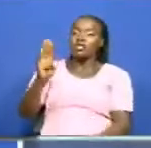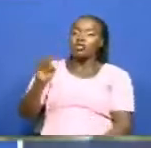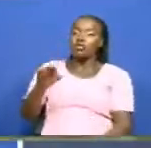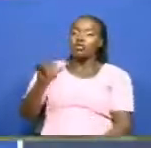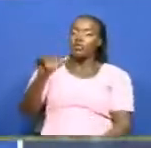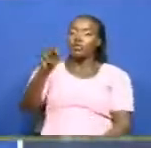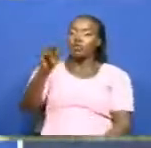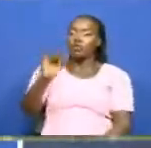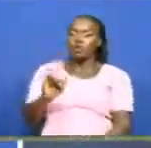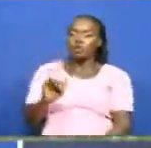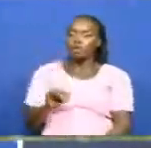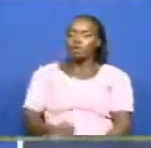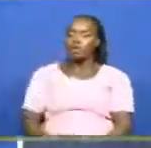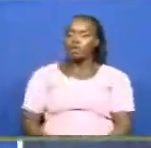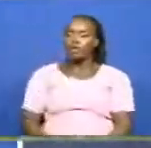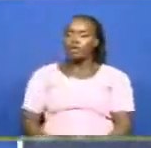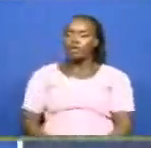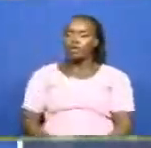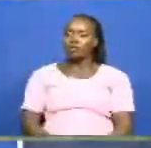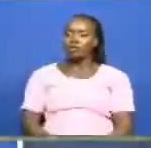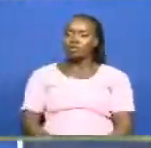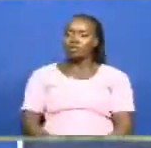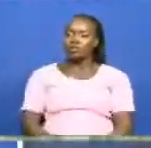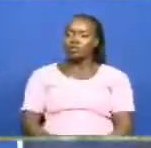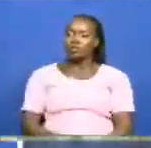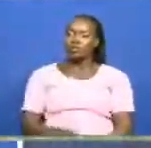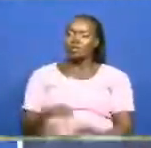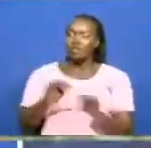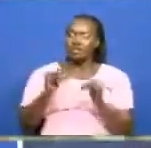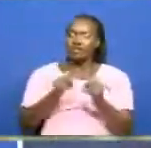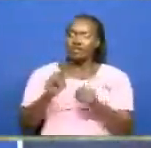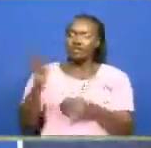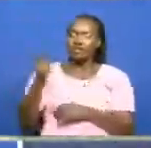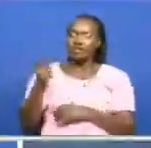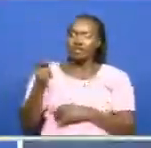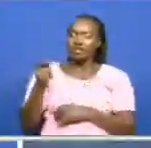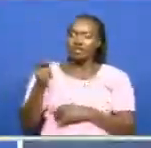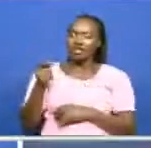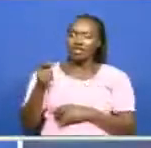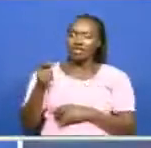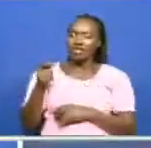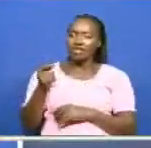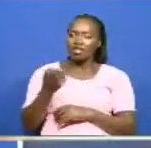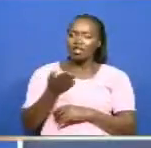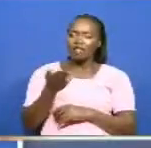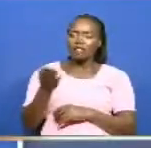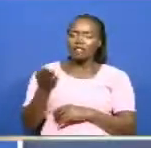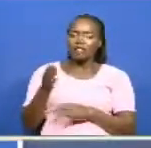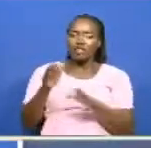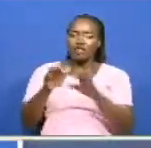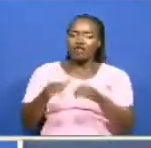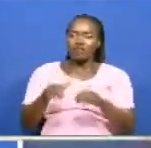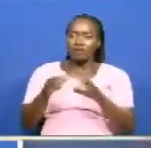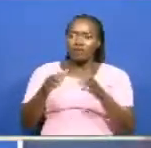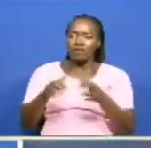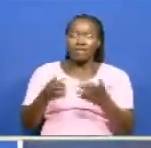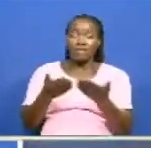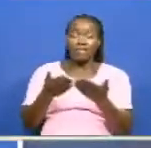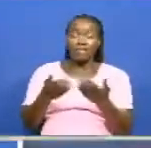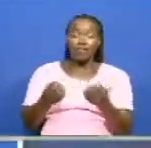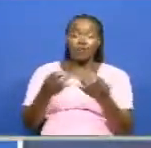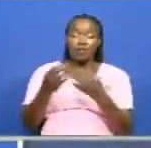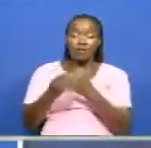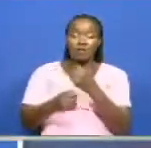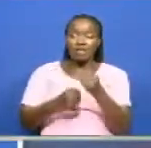sana. Though a new phenomenon in Kenya, seaweed or kelp farming has been around for centuries, with